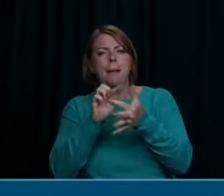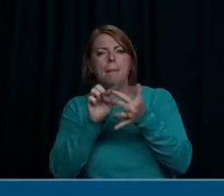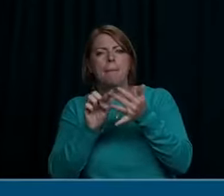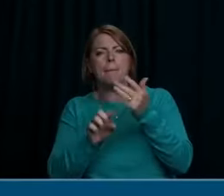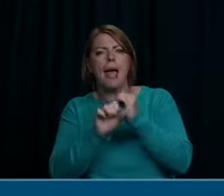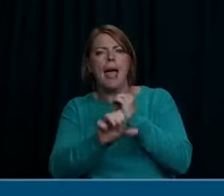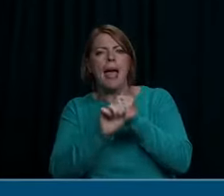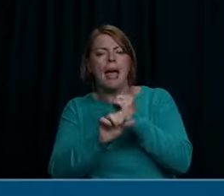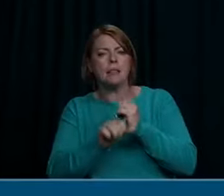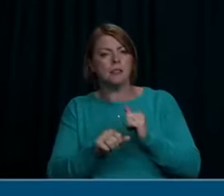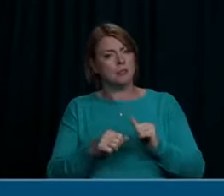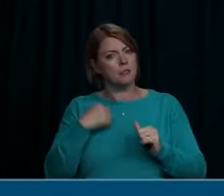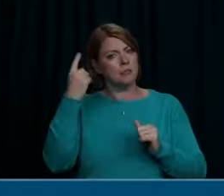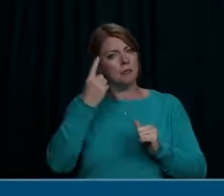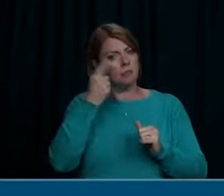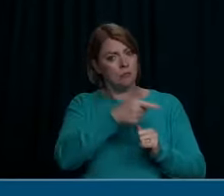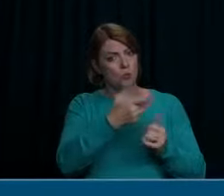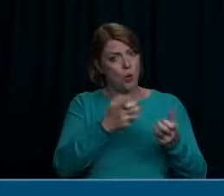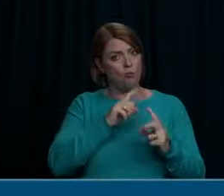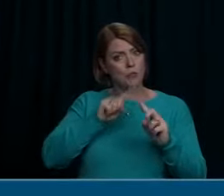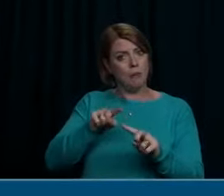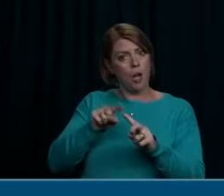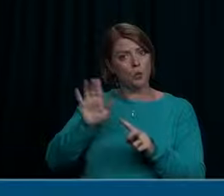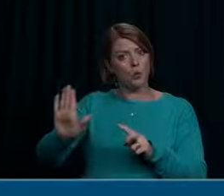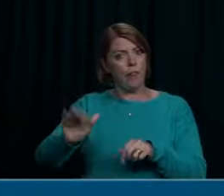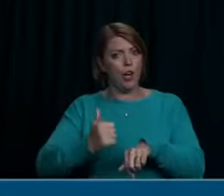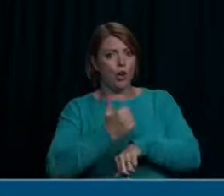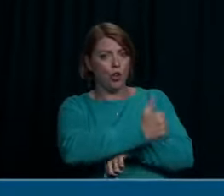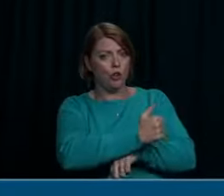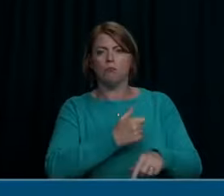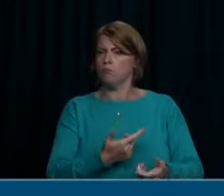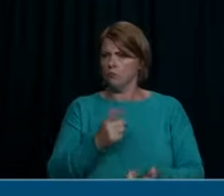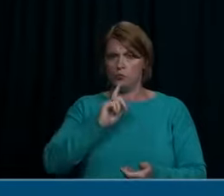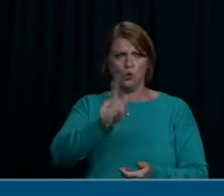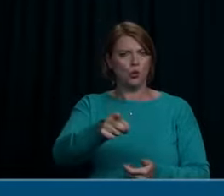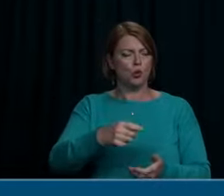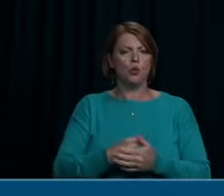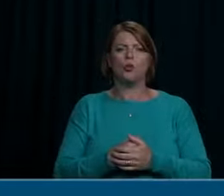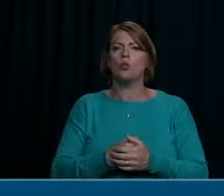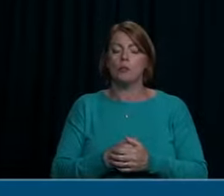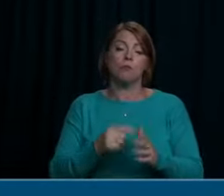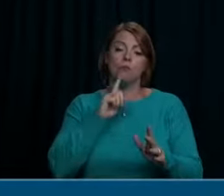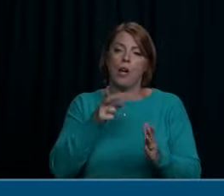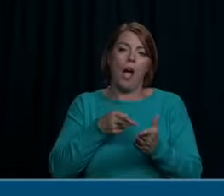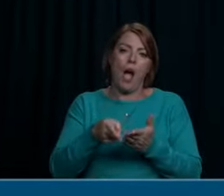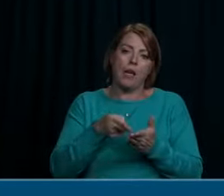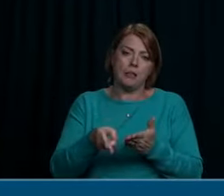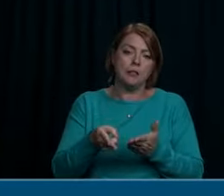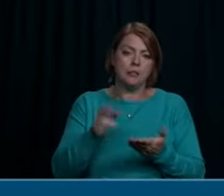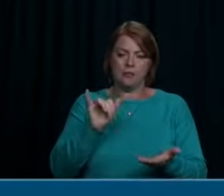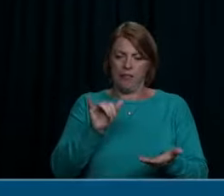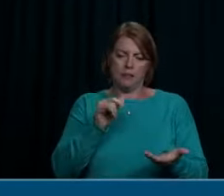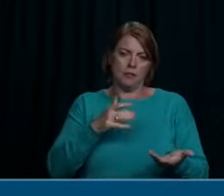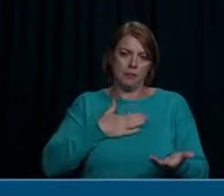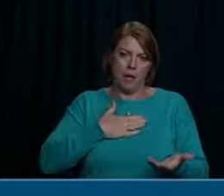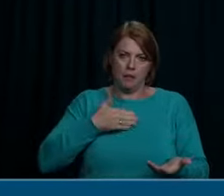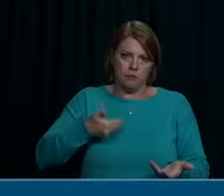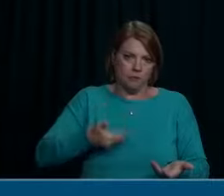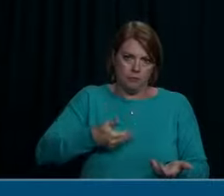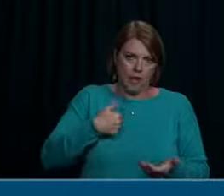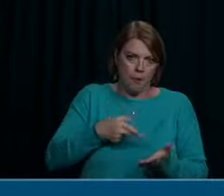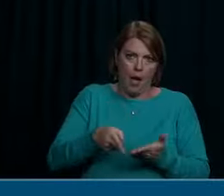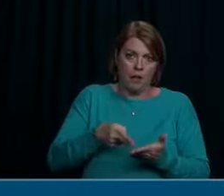Crane. Would you care to respond to those allegations? Absolutely. I'll be honest, because that's who I am. I